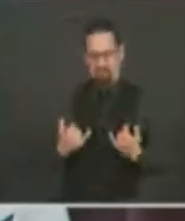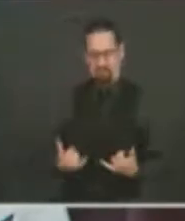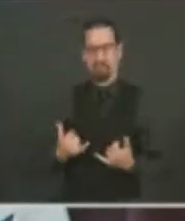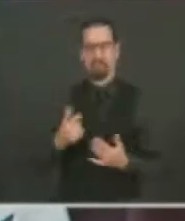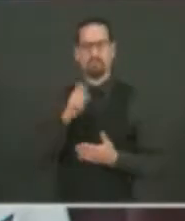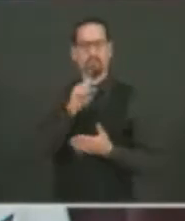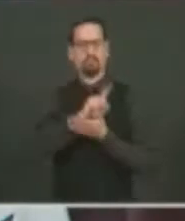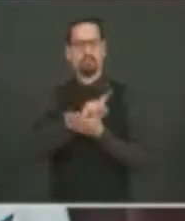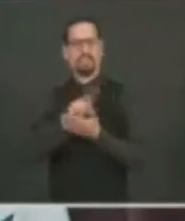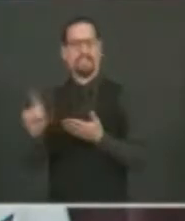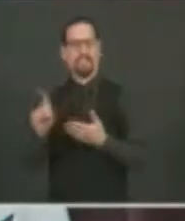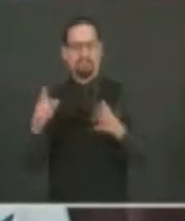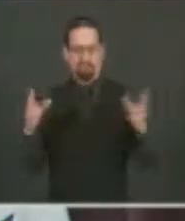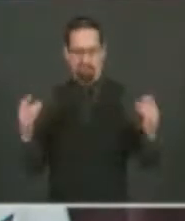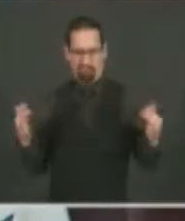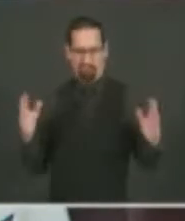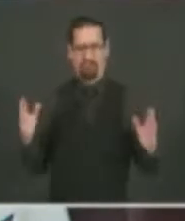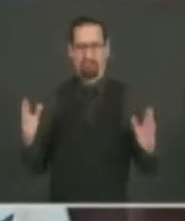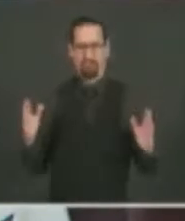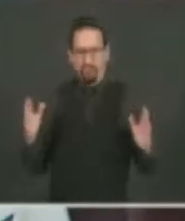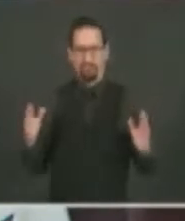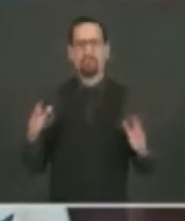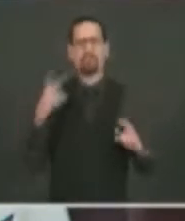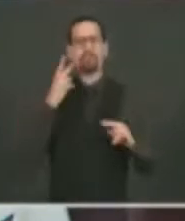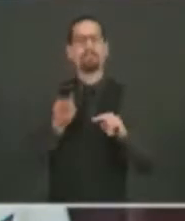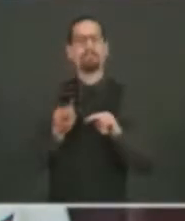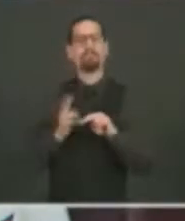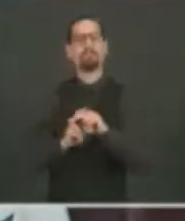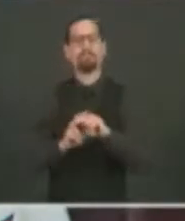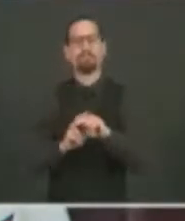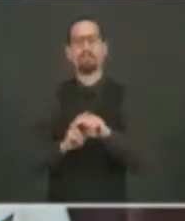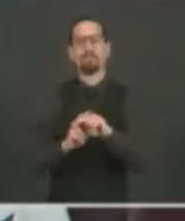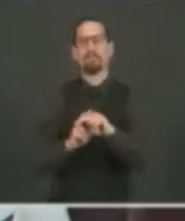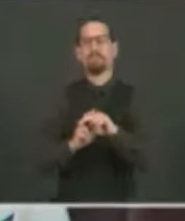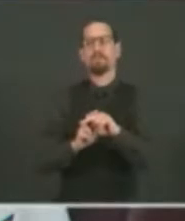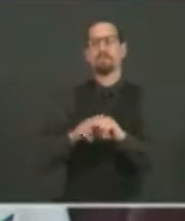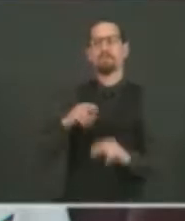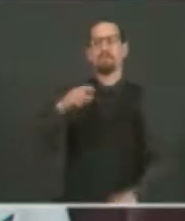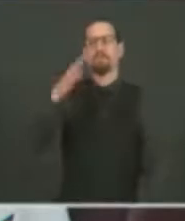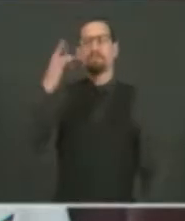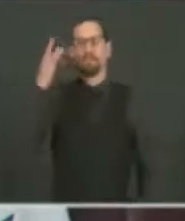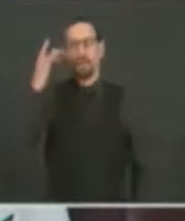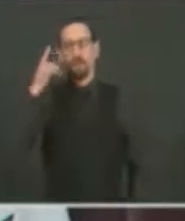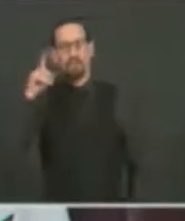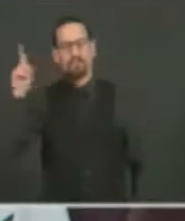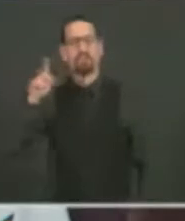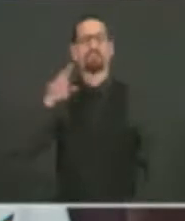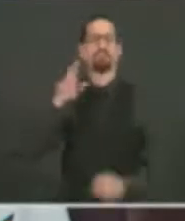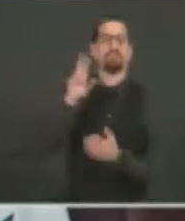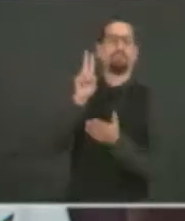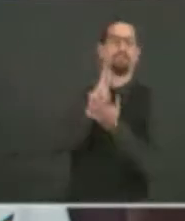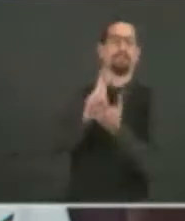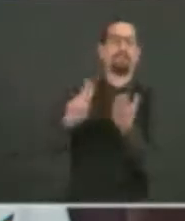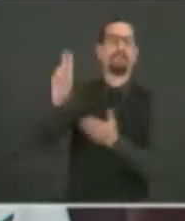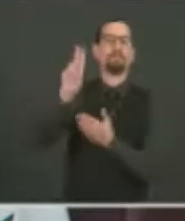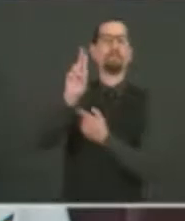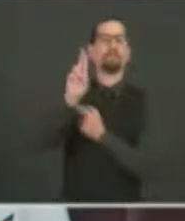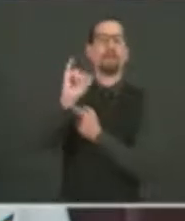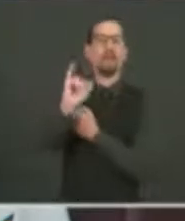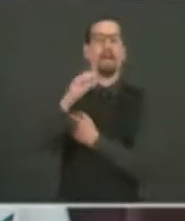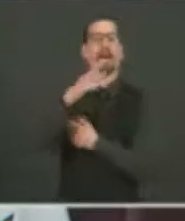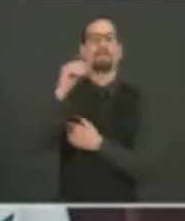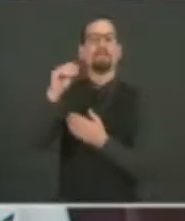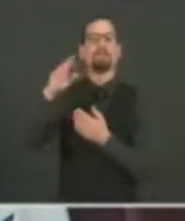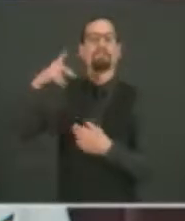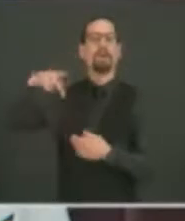seen reported, last week we had a significant number of cases, increased cases at Providence College, and